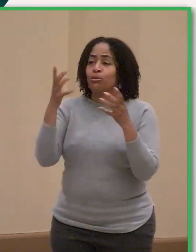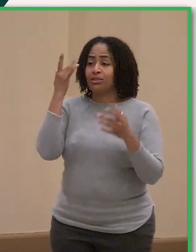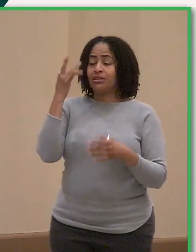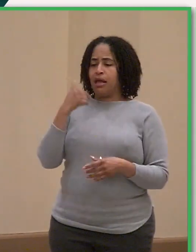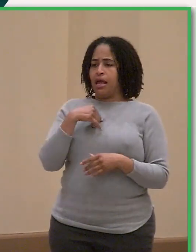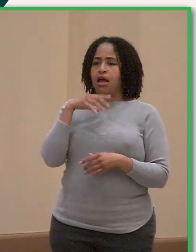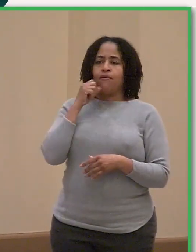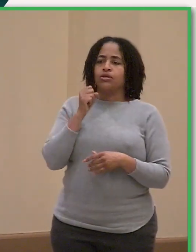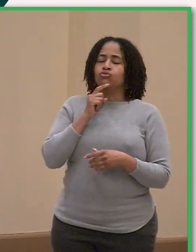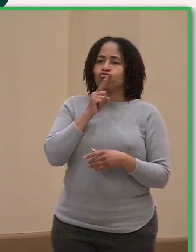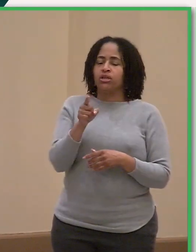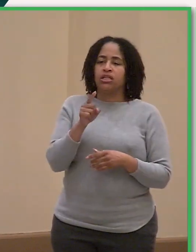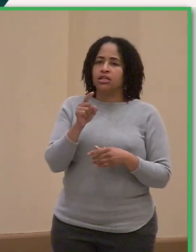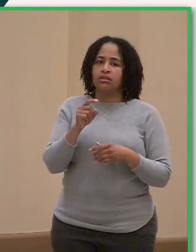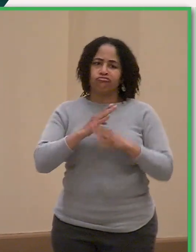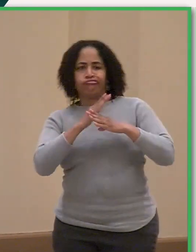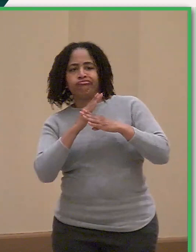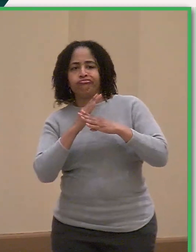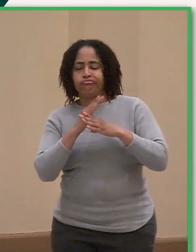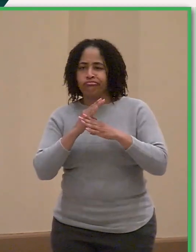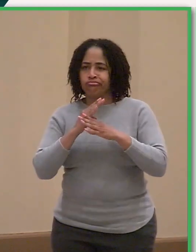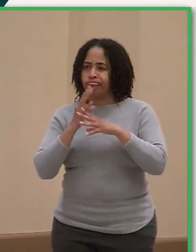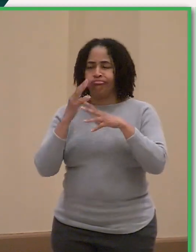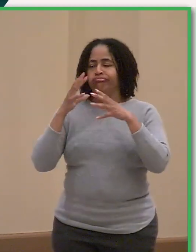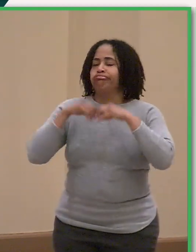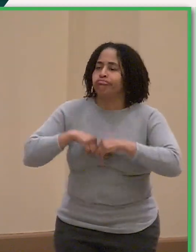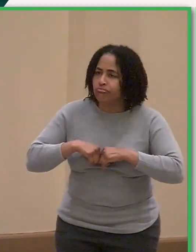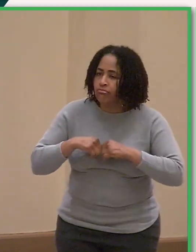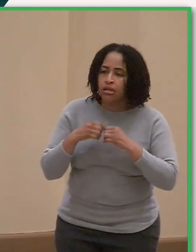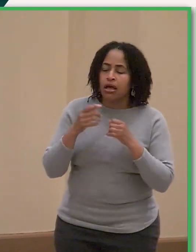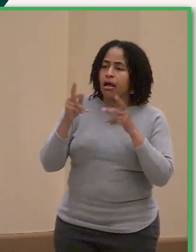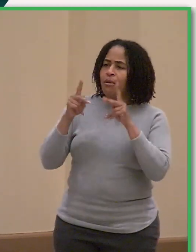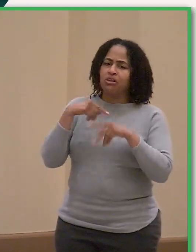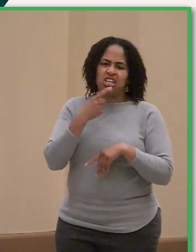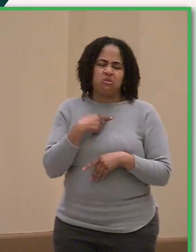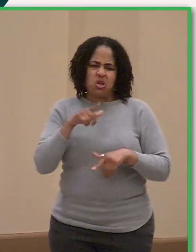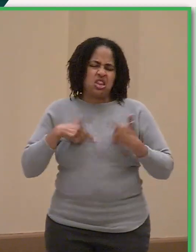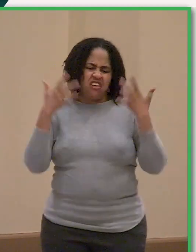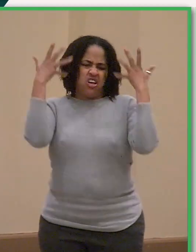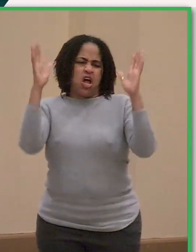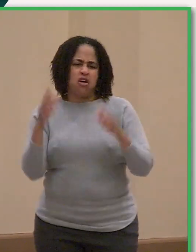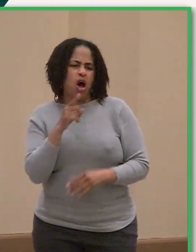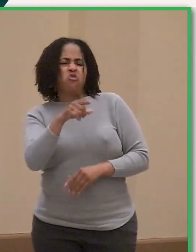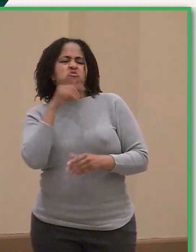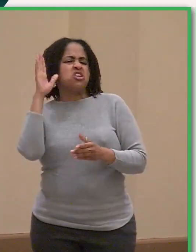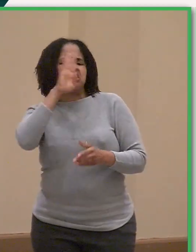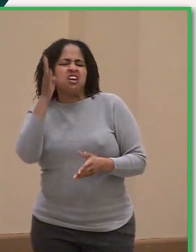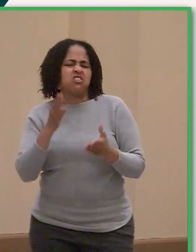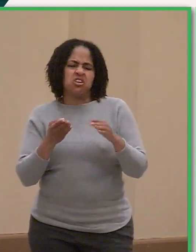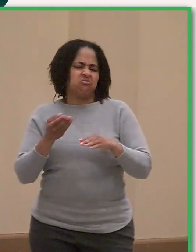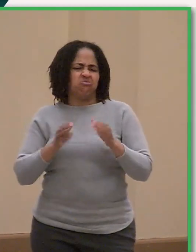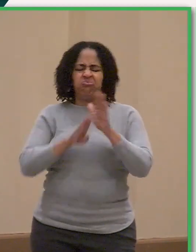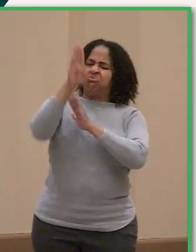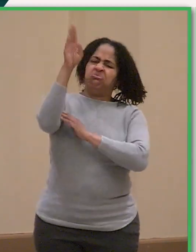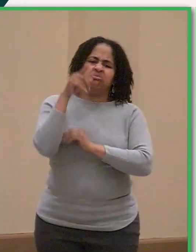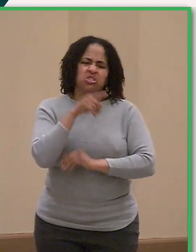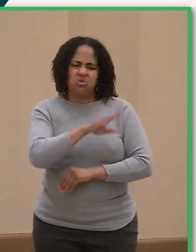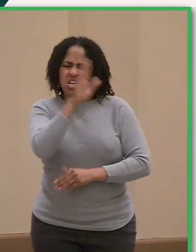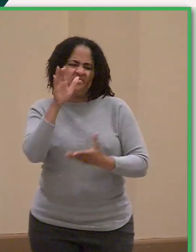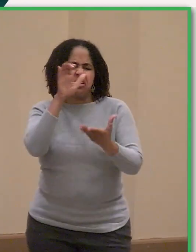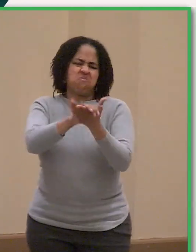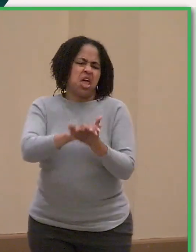for so long. People telling me my life was over, even at home, saying I never was going to be anything. I never was going to be